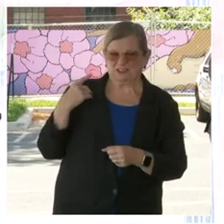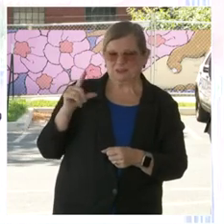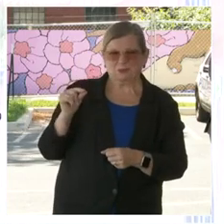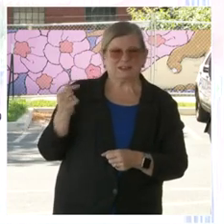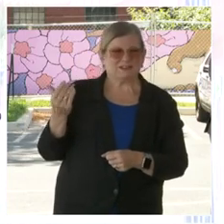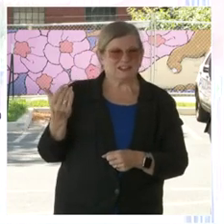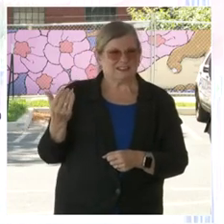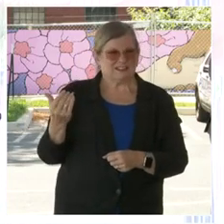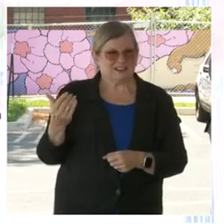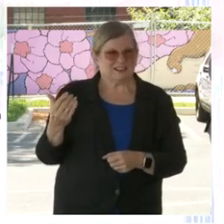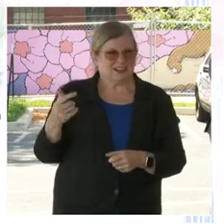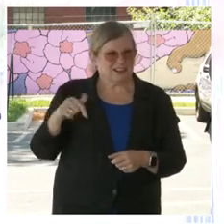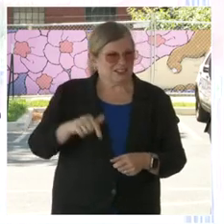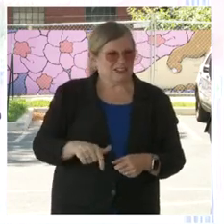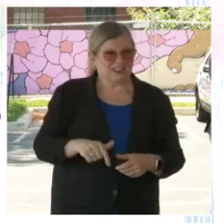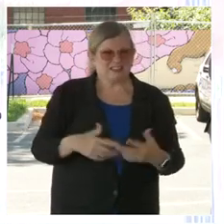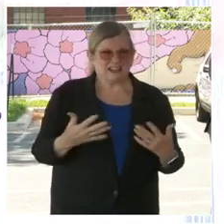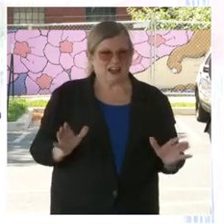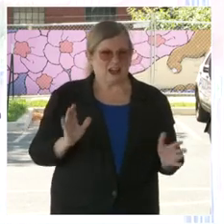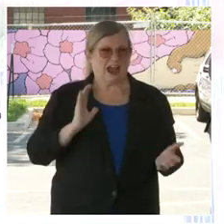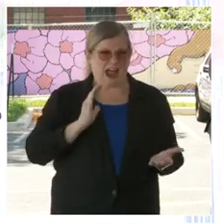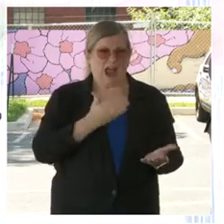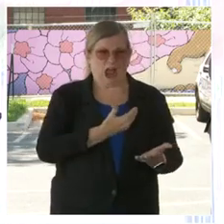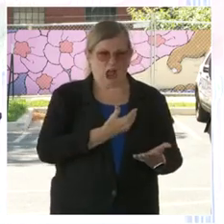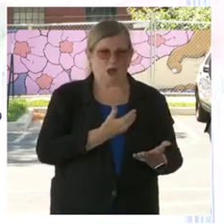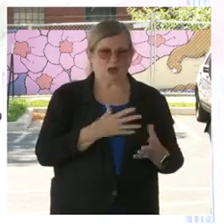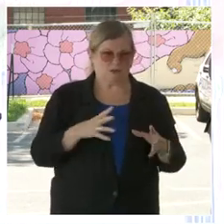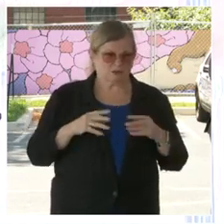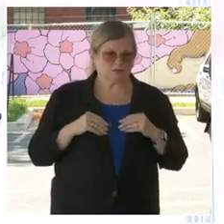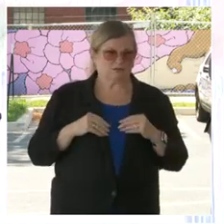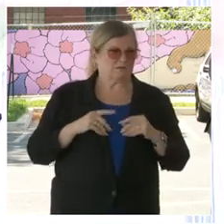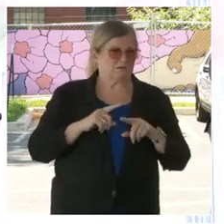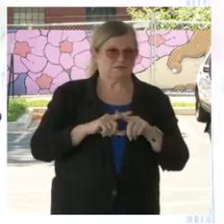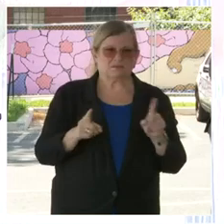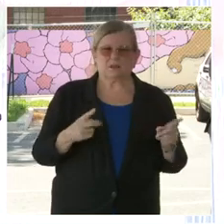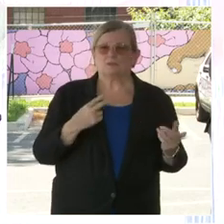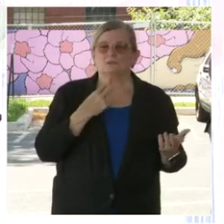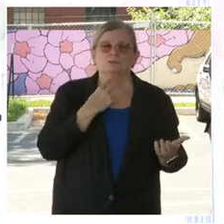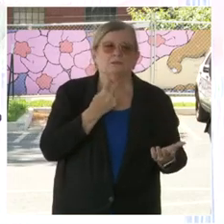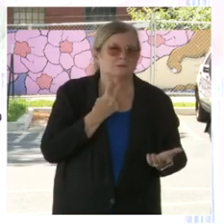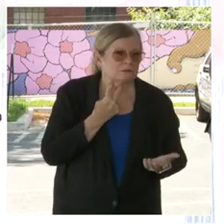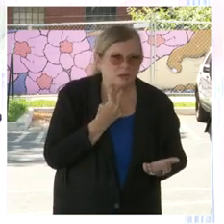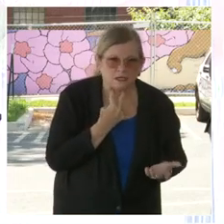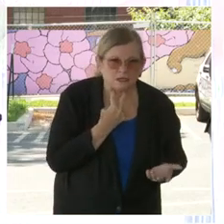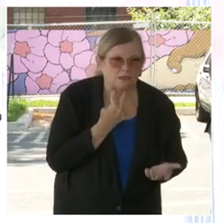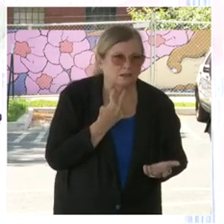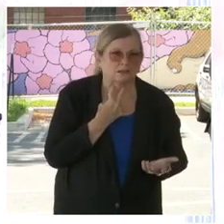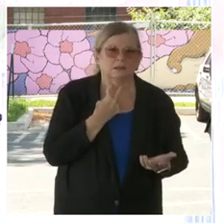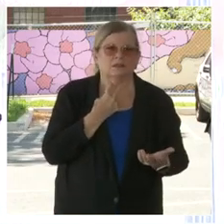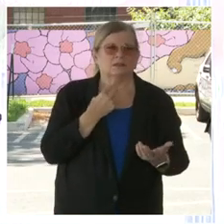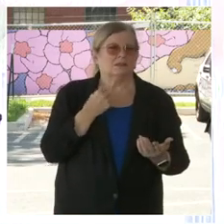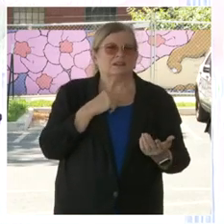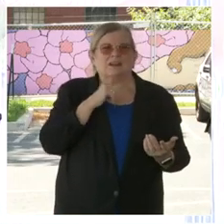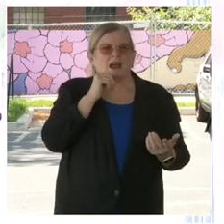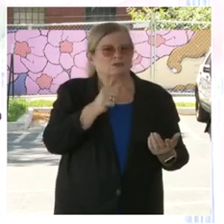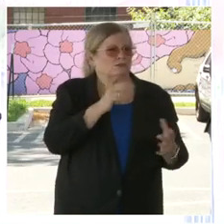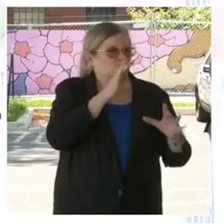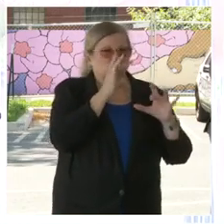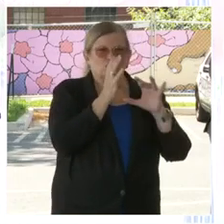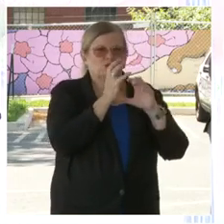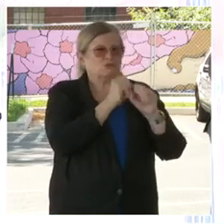was ours to be developed, but it was kind of stuck. We hadn't attracted a